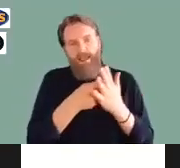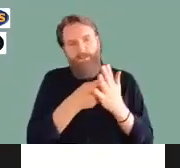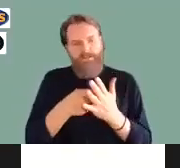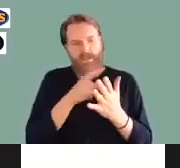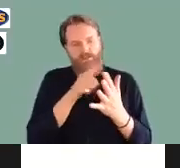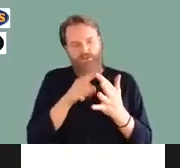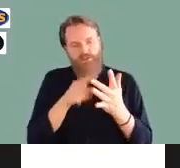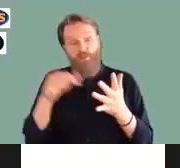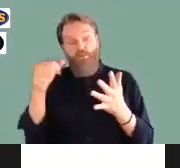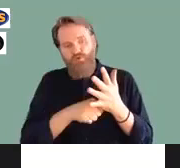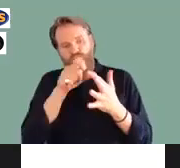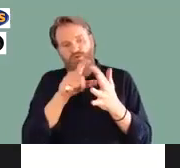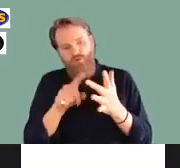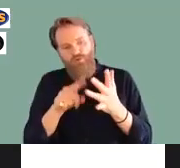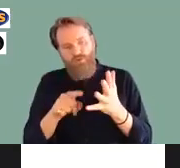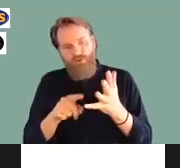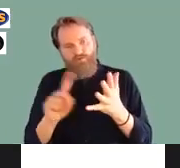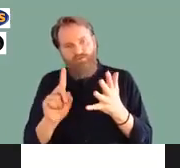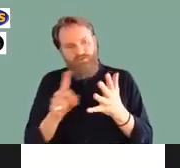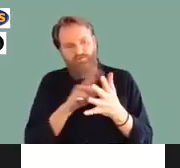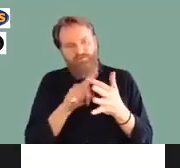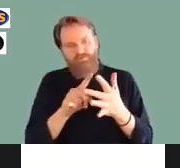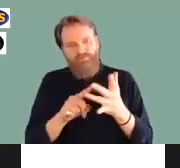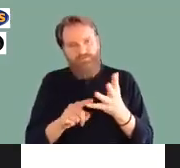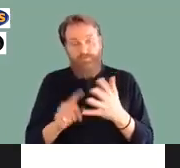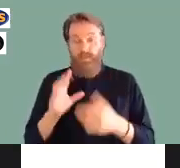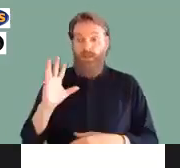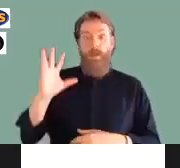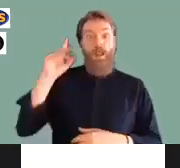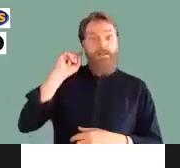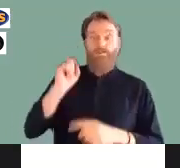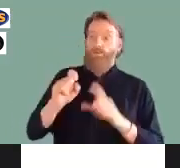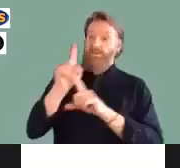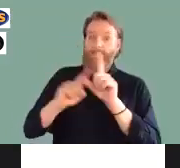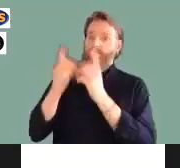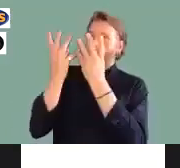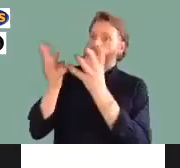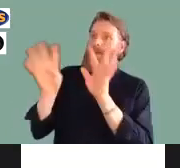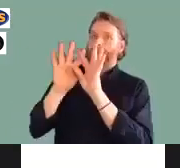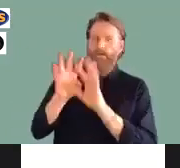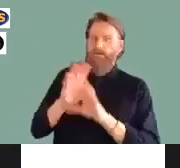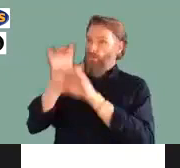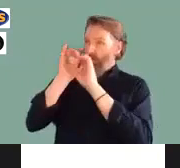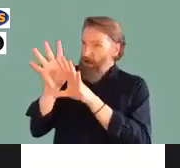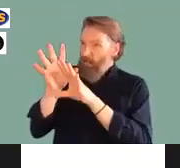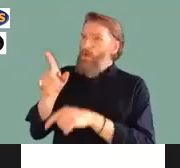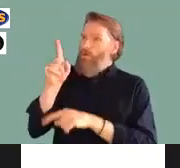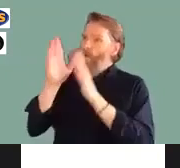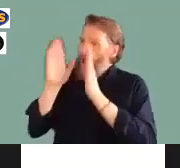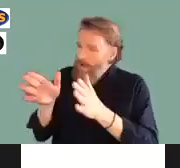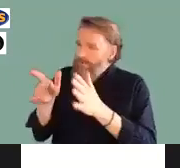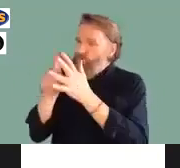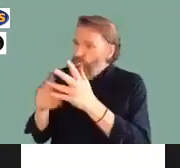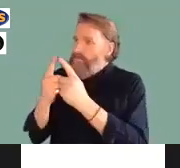Cabinet Office last week and we said, you need to be doing something about this now, black people should be treated as if